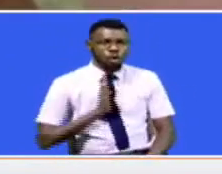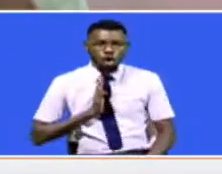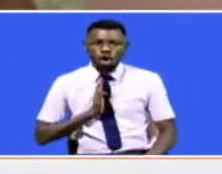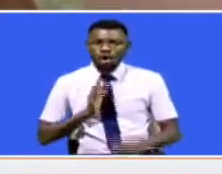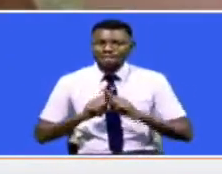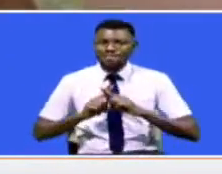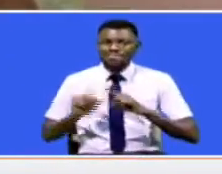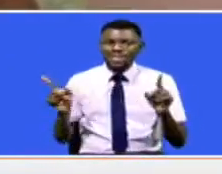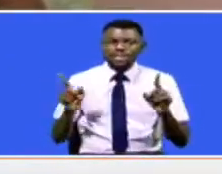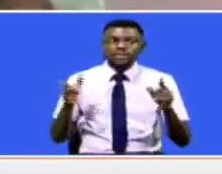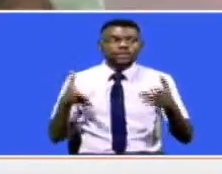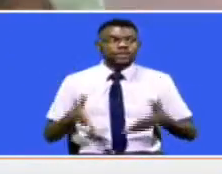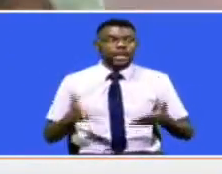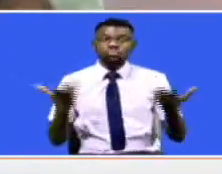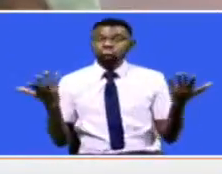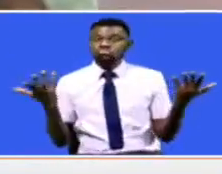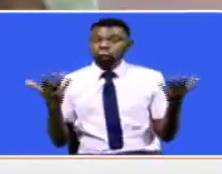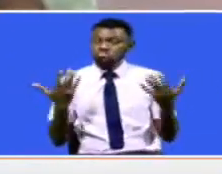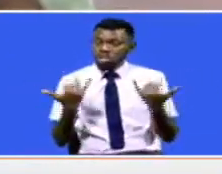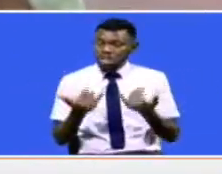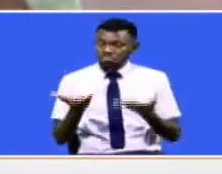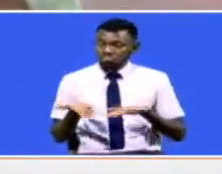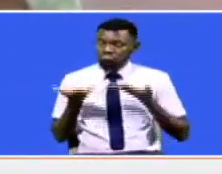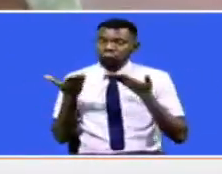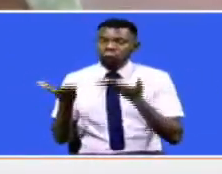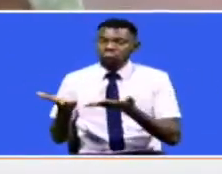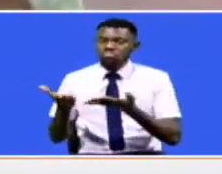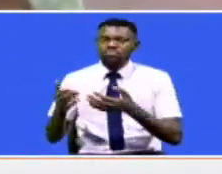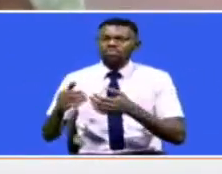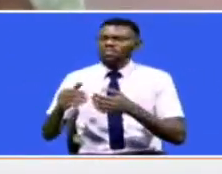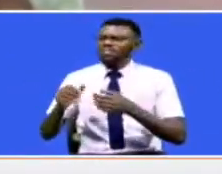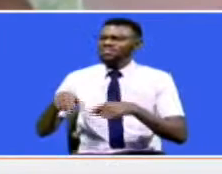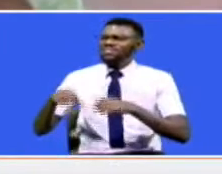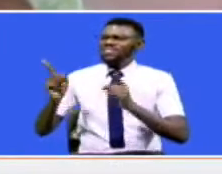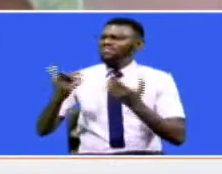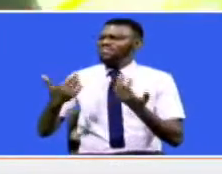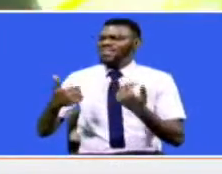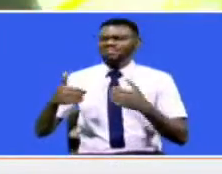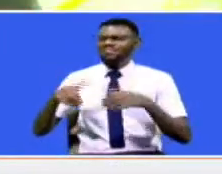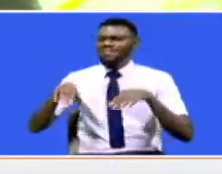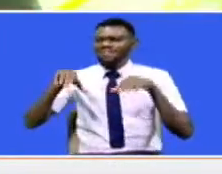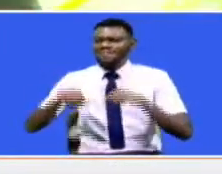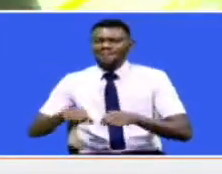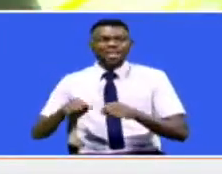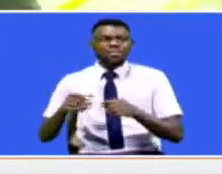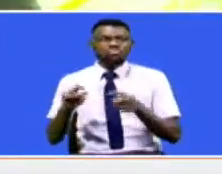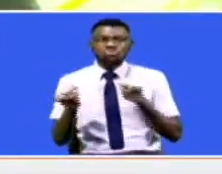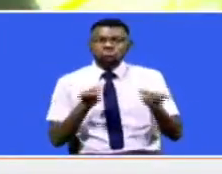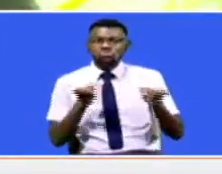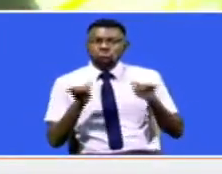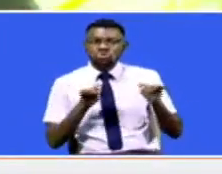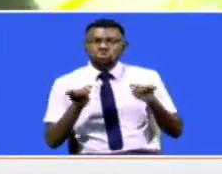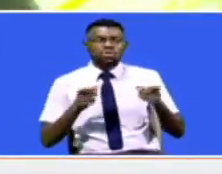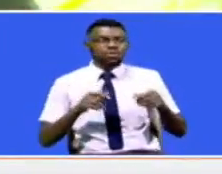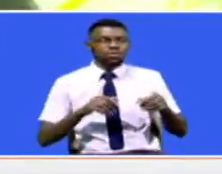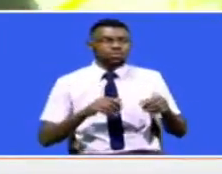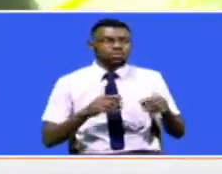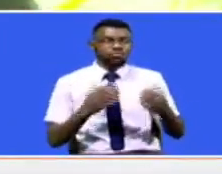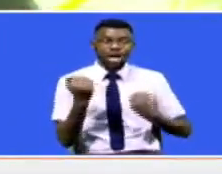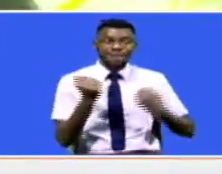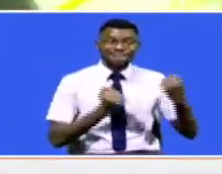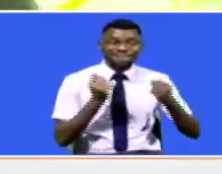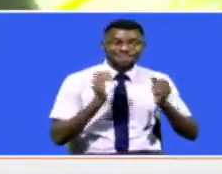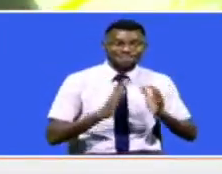But if you now deliver it, take it to MS, they have bitten more than they can chew. You will find a driver is the one who stops